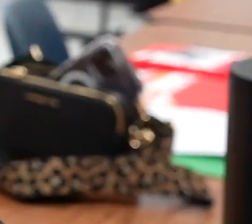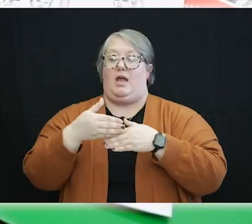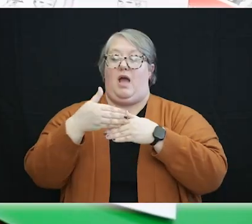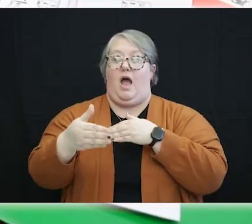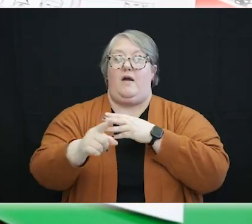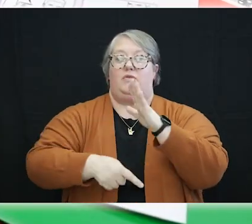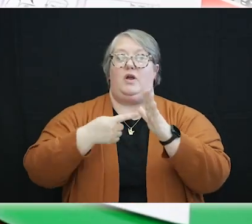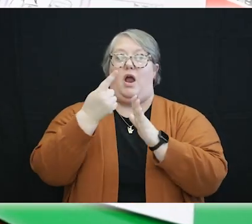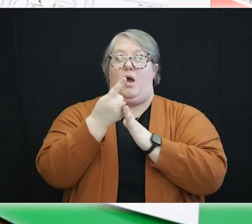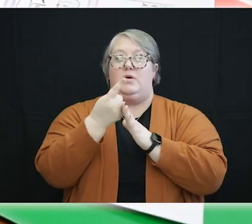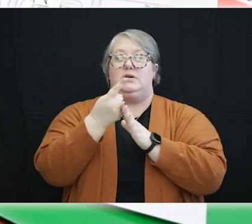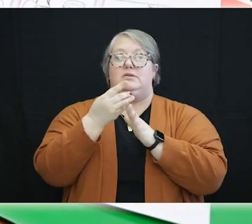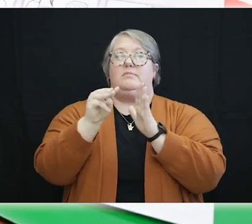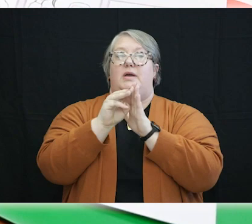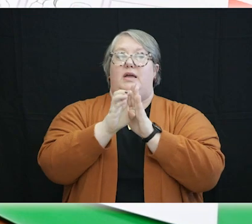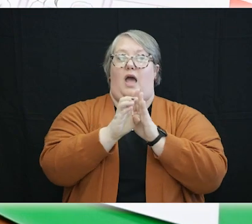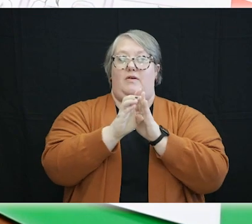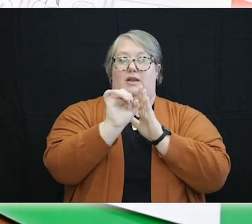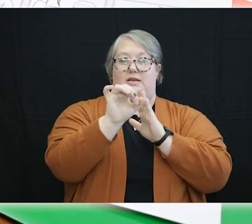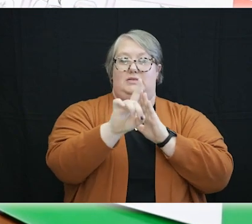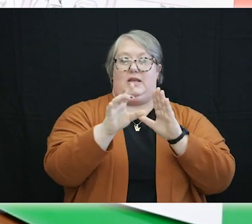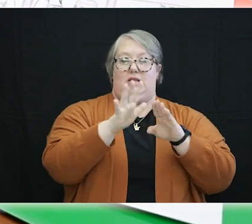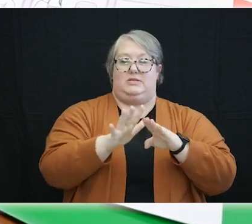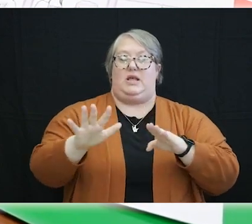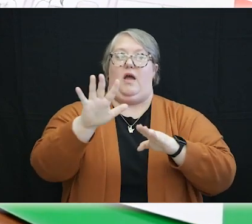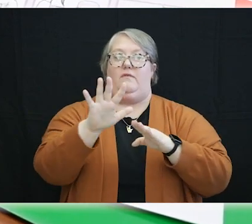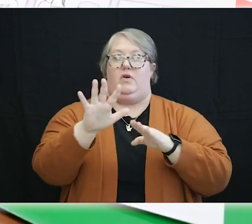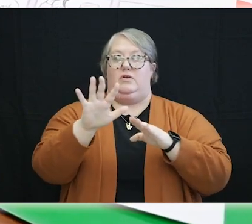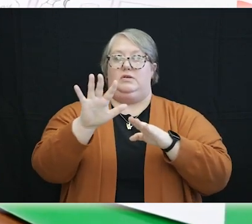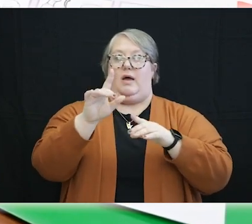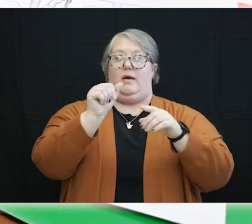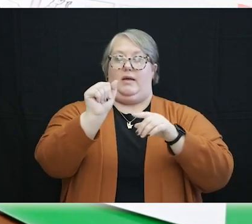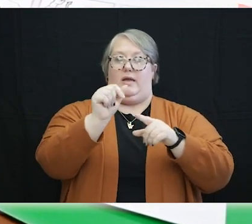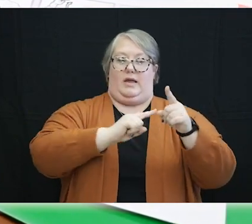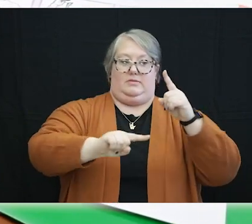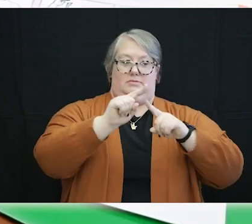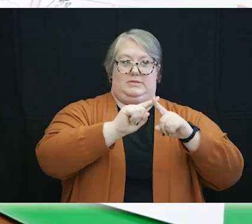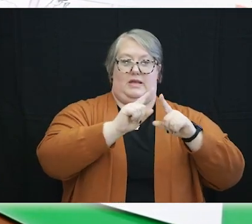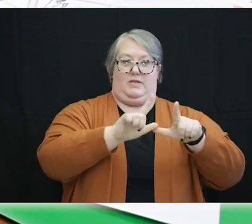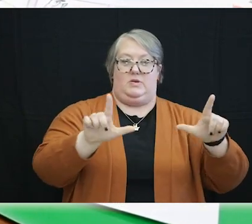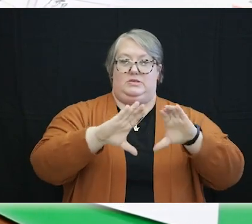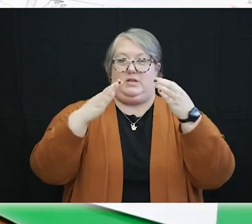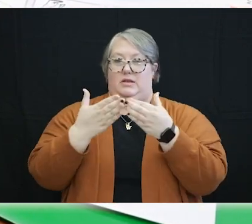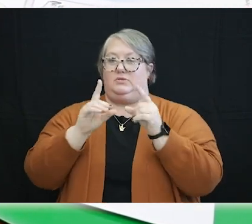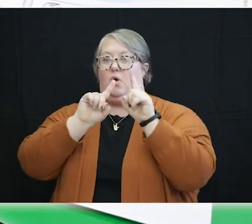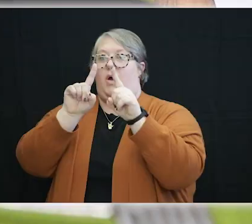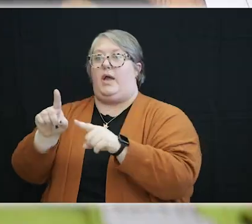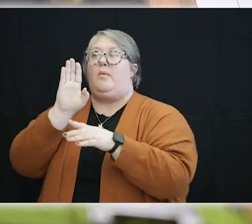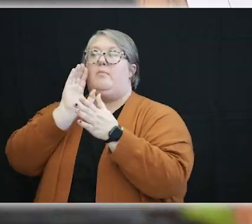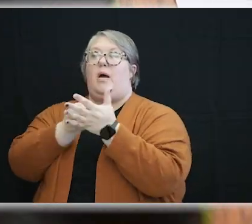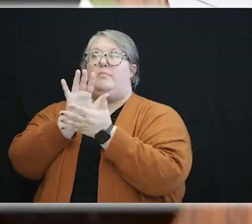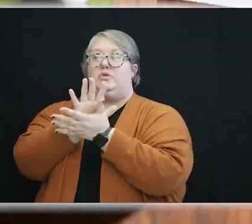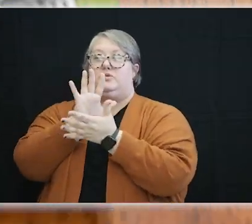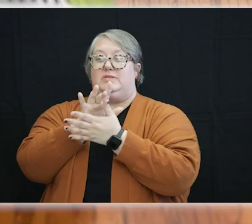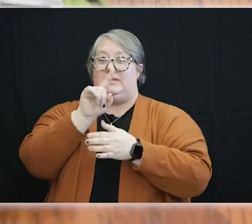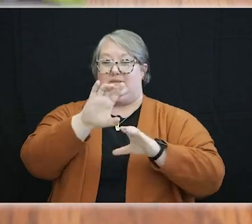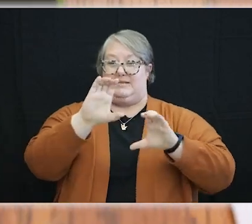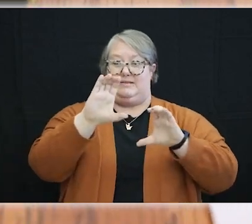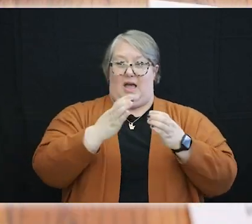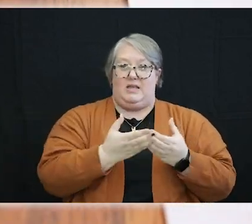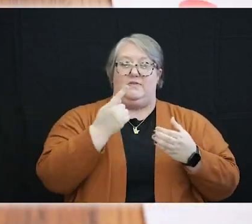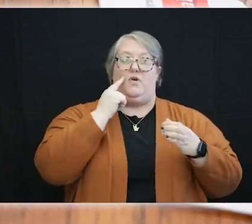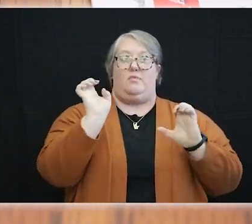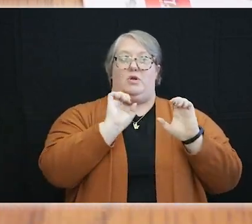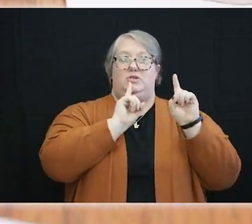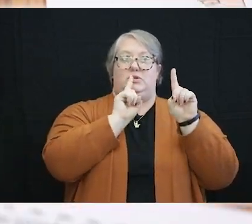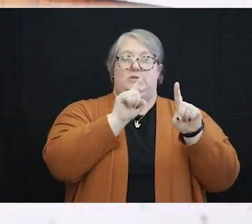people. After hours, McAllen ISD has several American Sign Language classes ongoing at Brown Middle School. This class is for